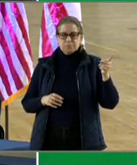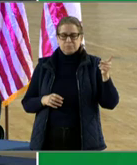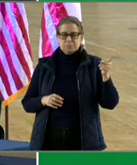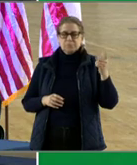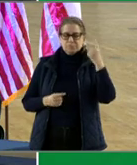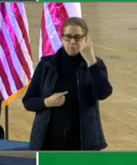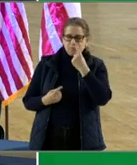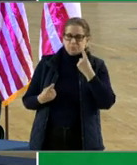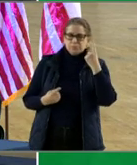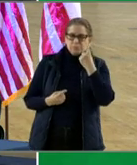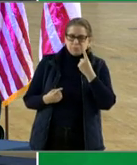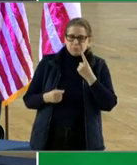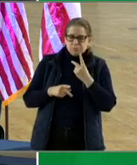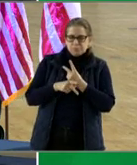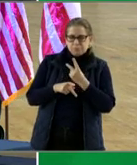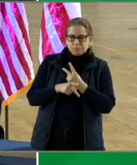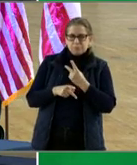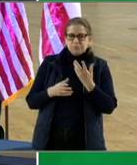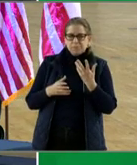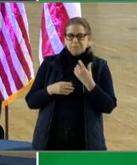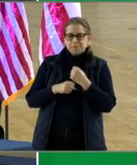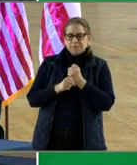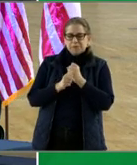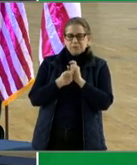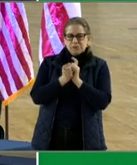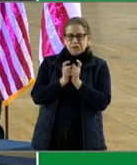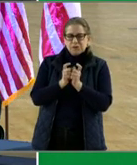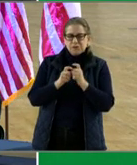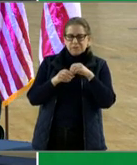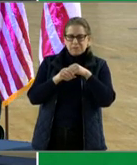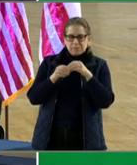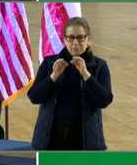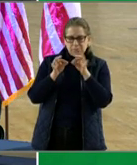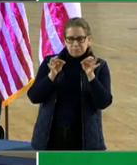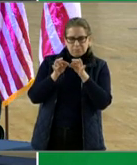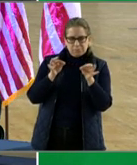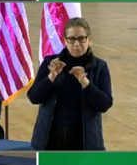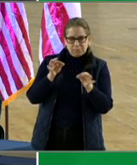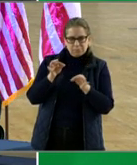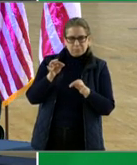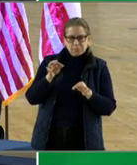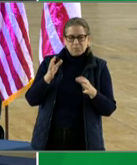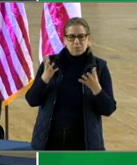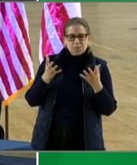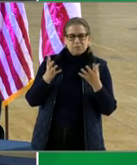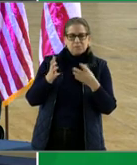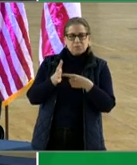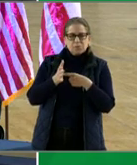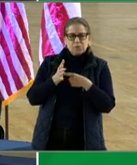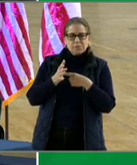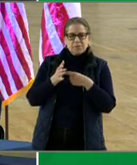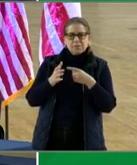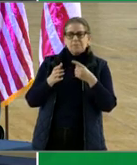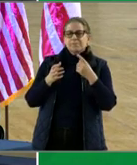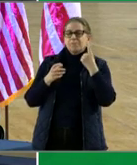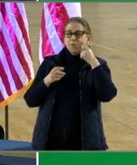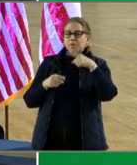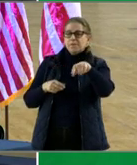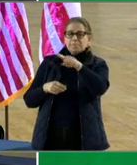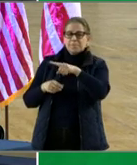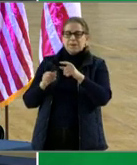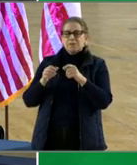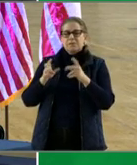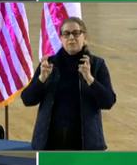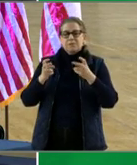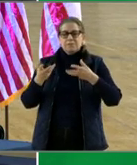there's more that we can do with requirements for social distancing. I do want to make loud and clear that we said from